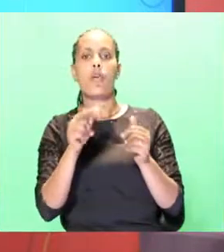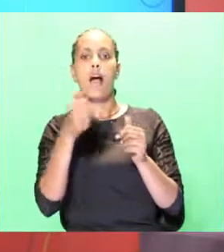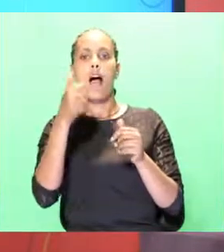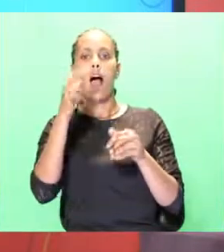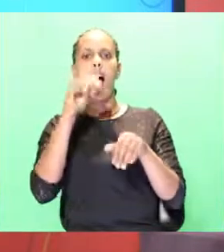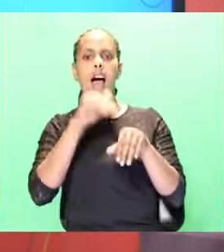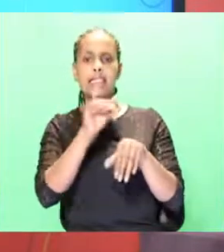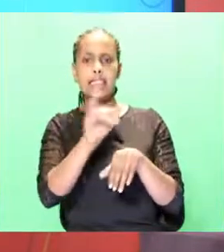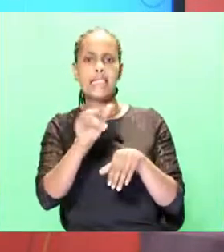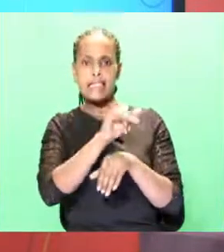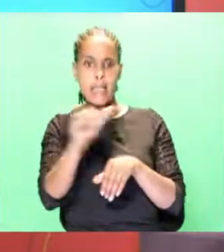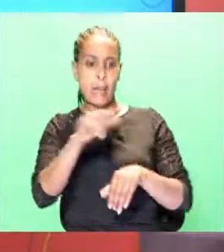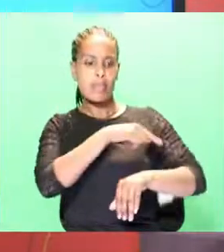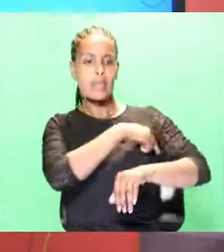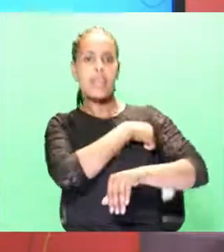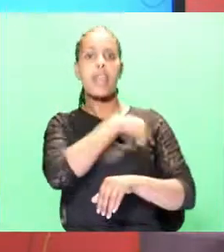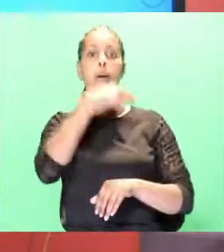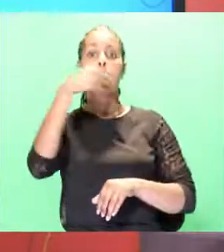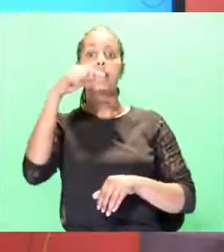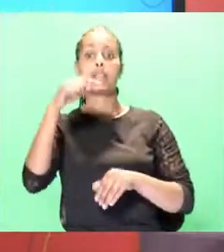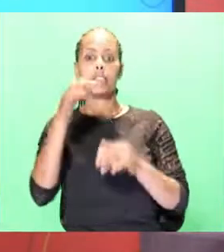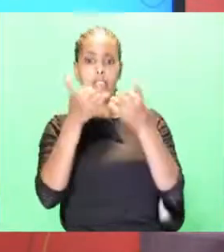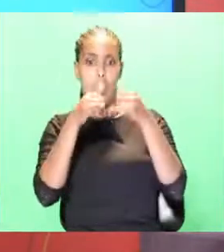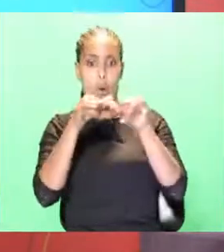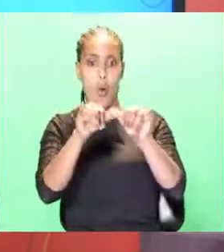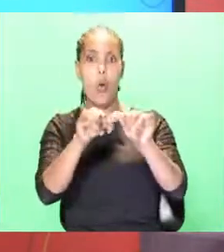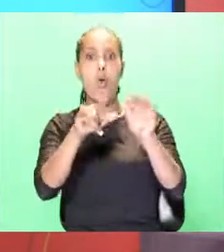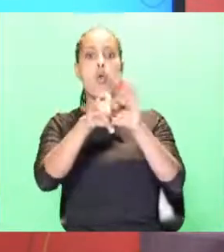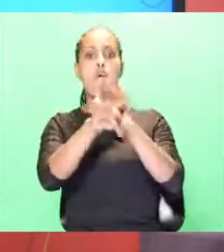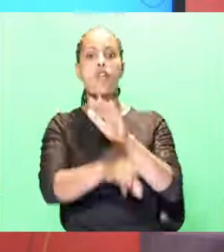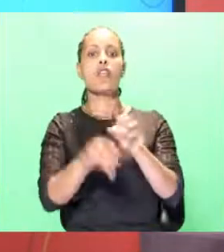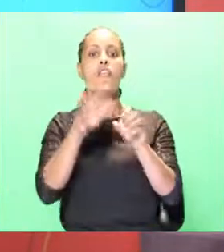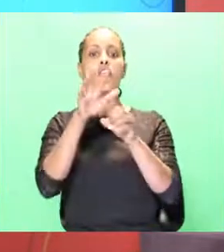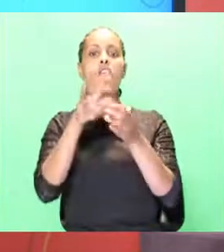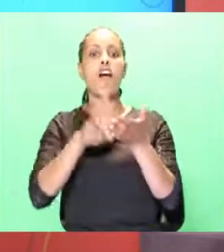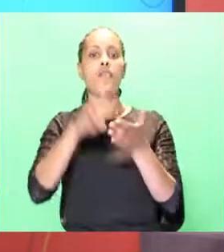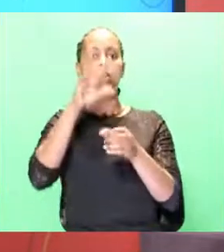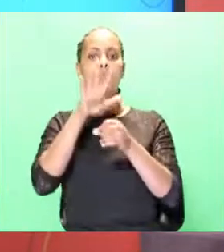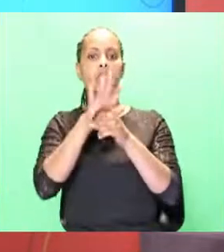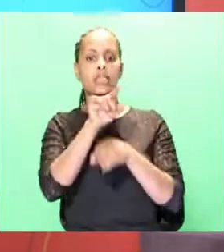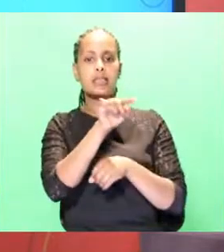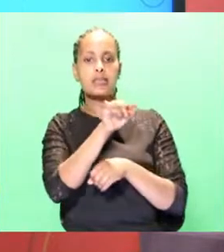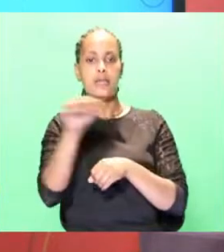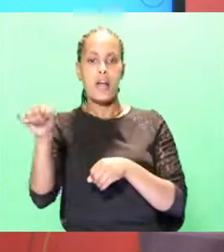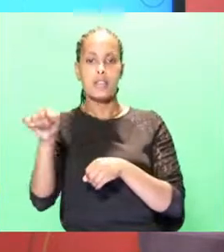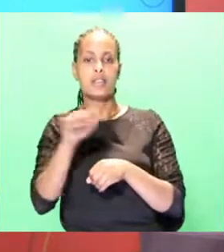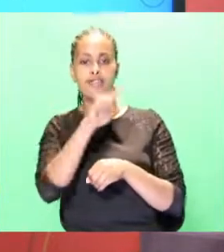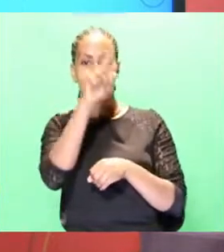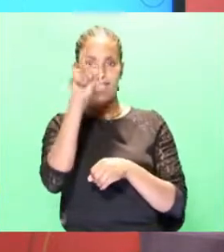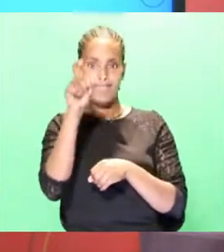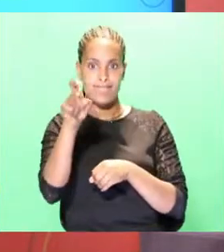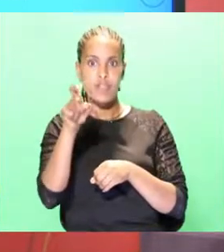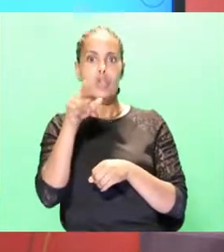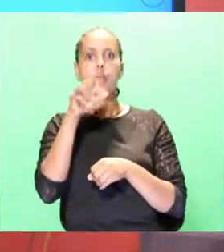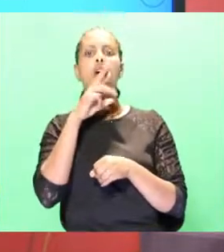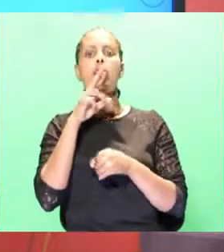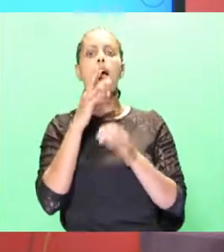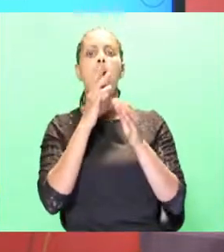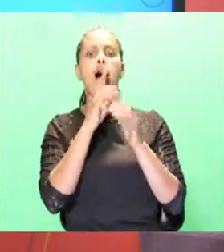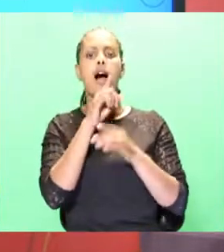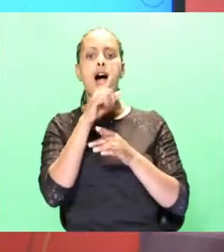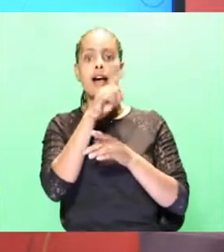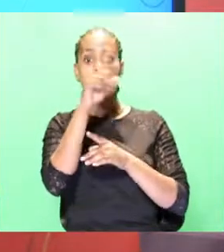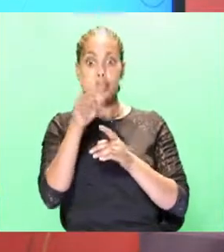the same temperature, the constant lowering of vapor pressure is dash. You are asked